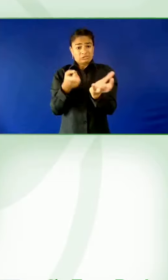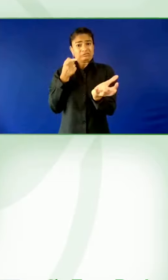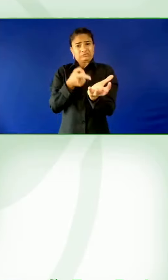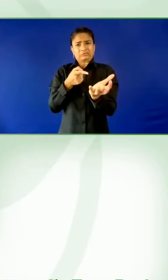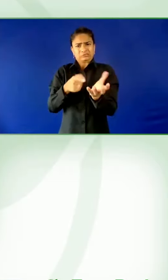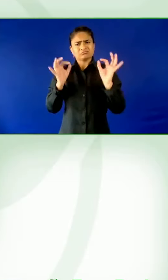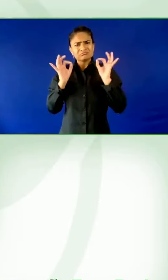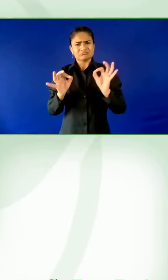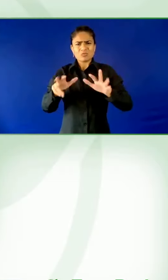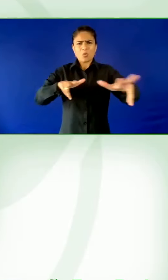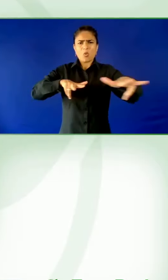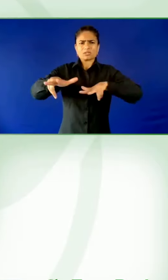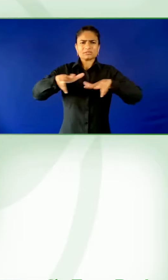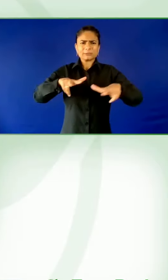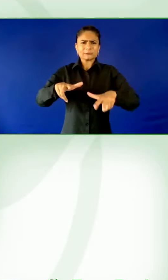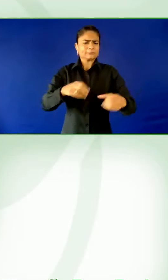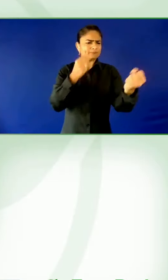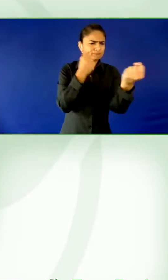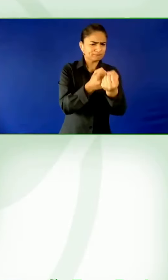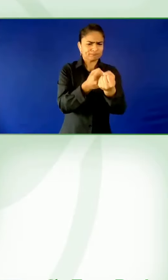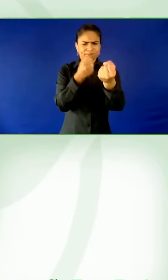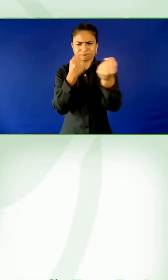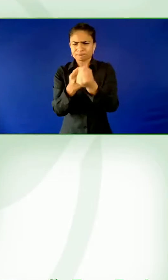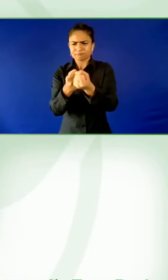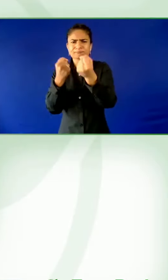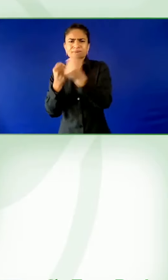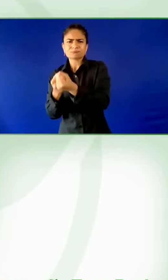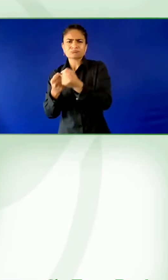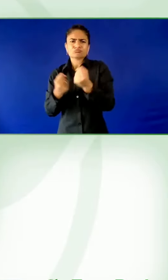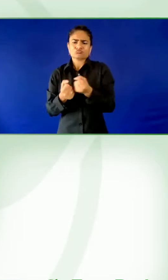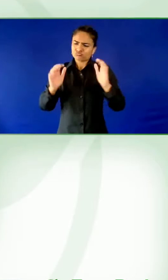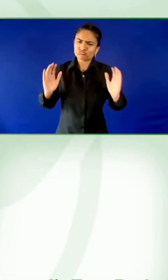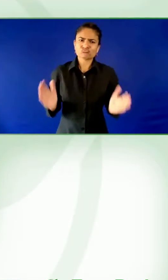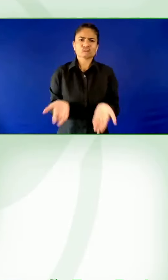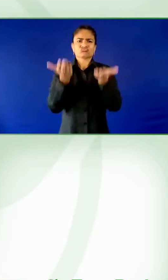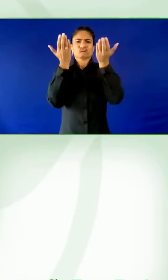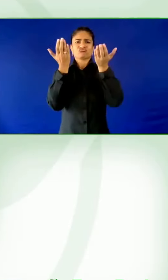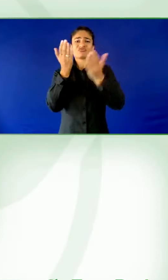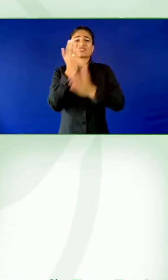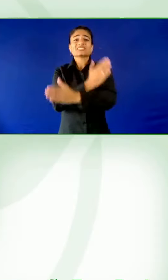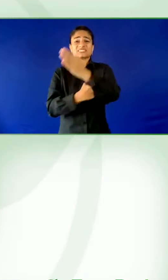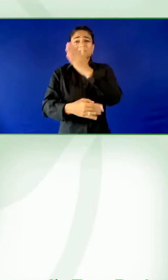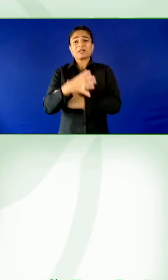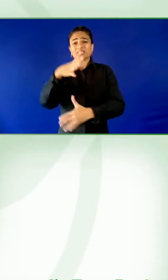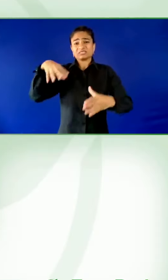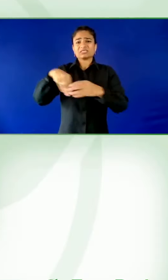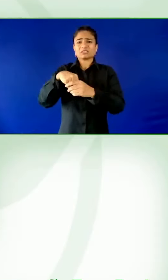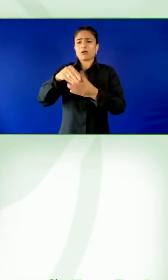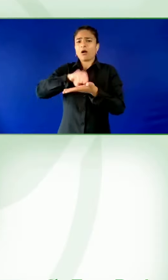traditionally we were supporting projects for people with disabilities, but then we realized that